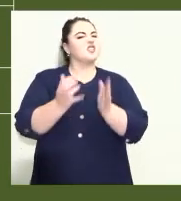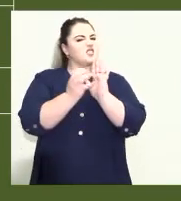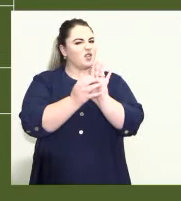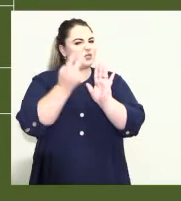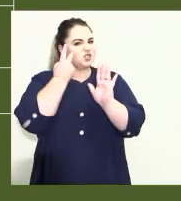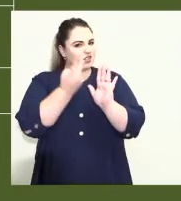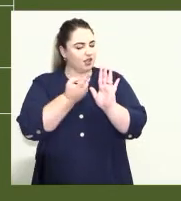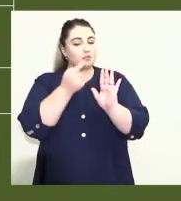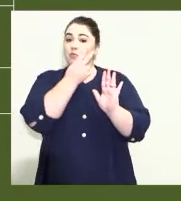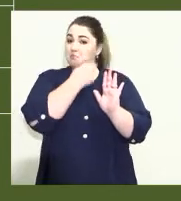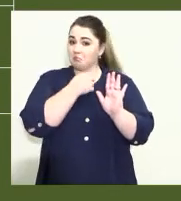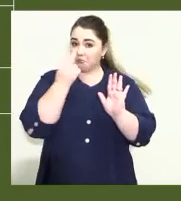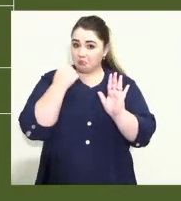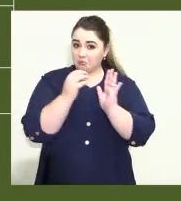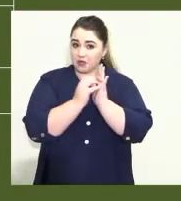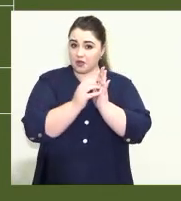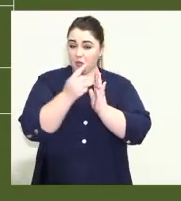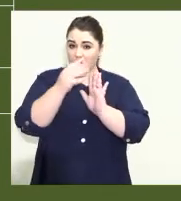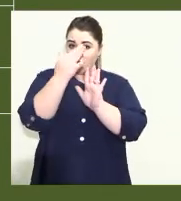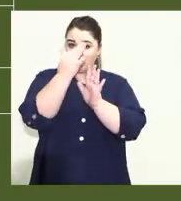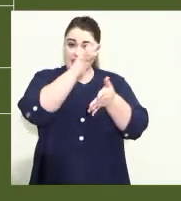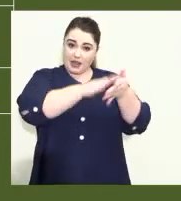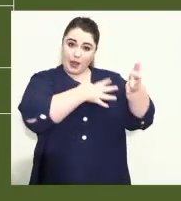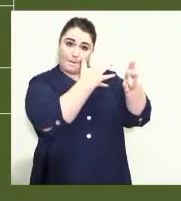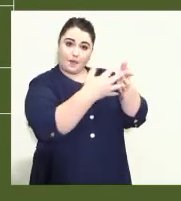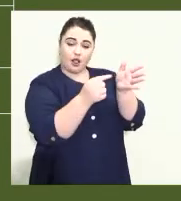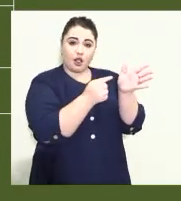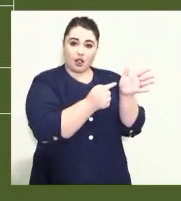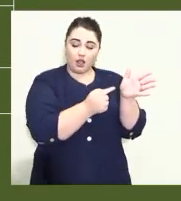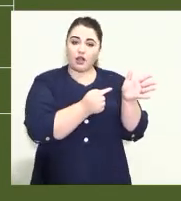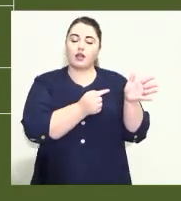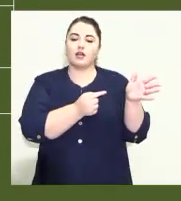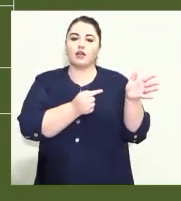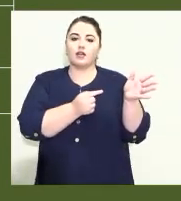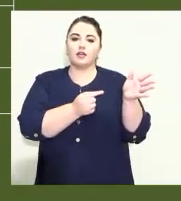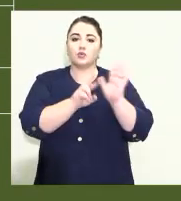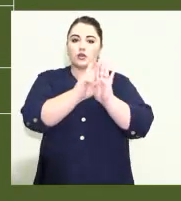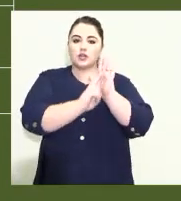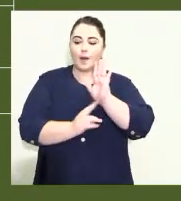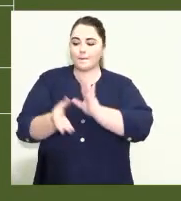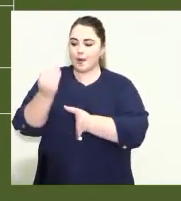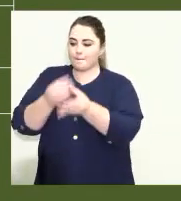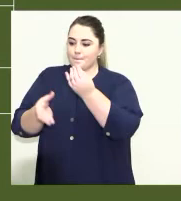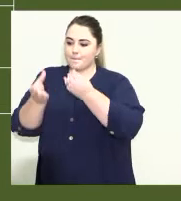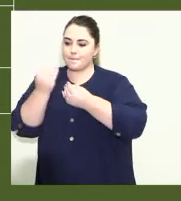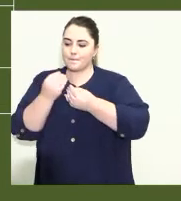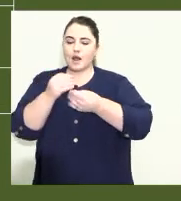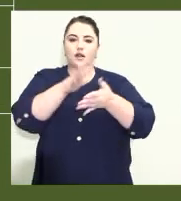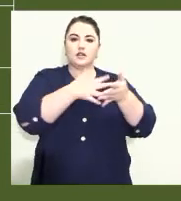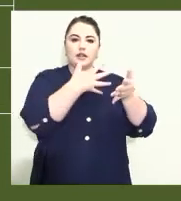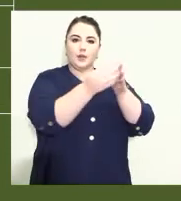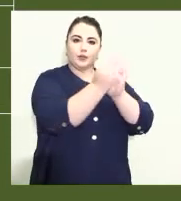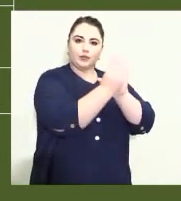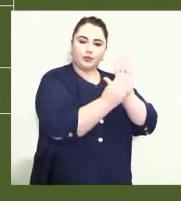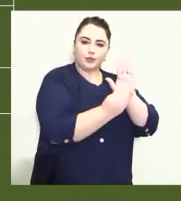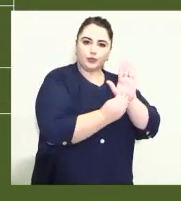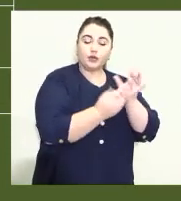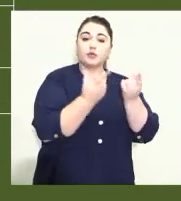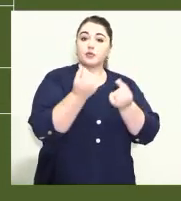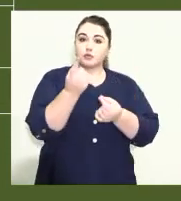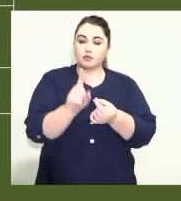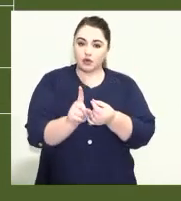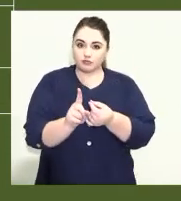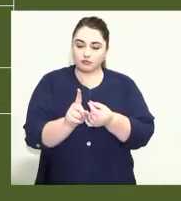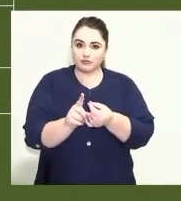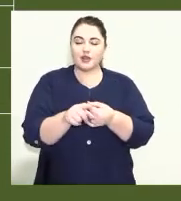Look at this example. Here's a very nice example of a table. Now you've gathered your results, you put it in the table. What you